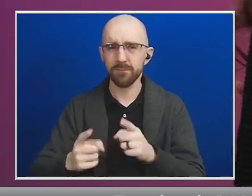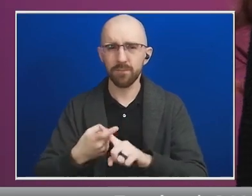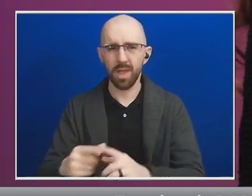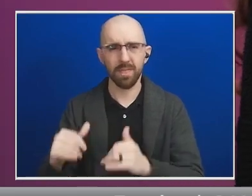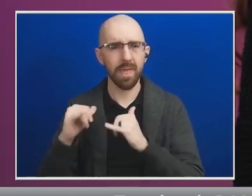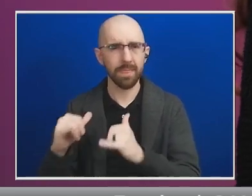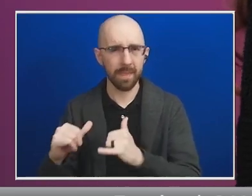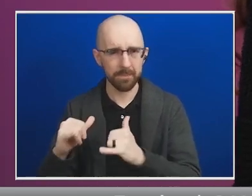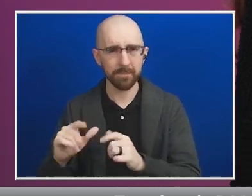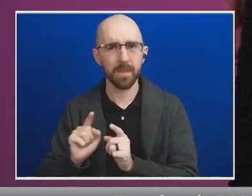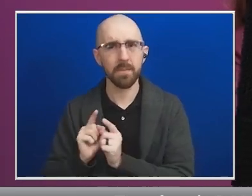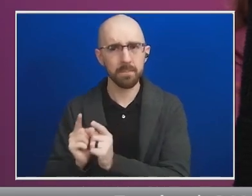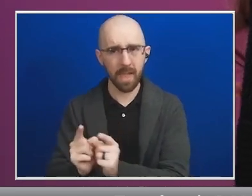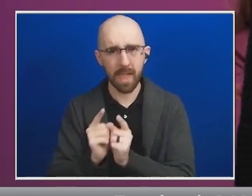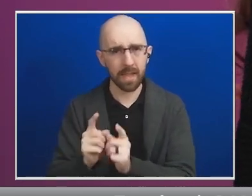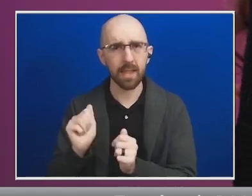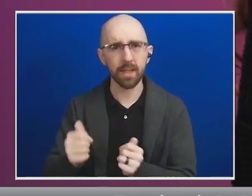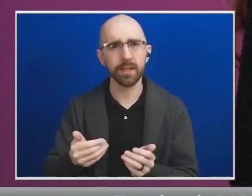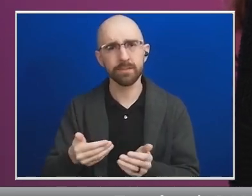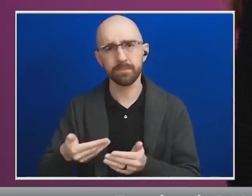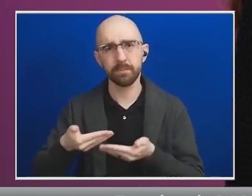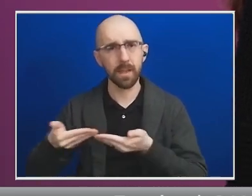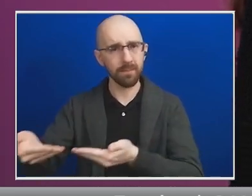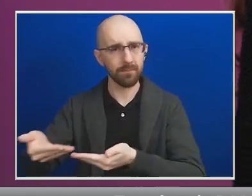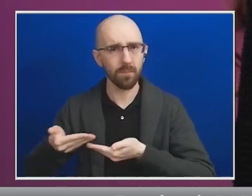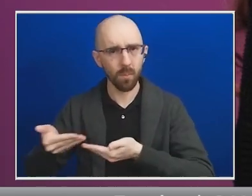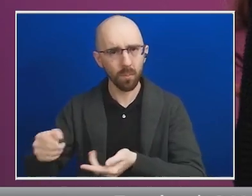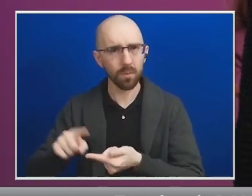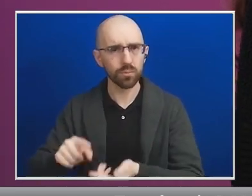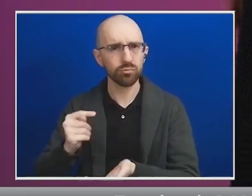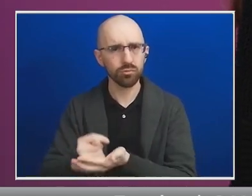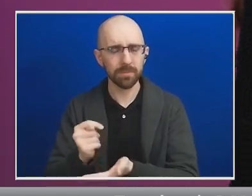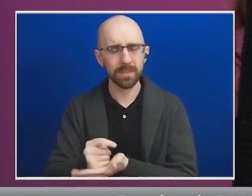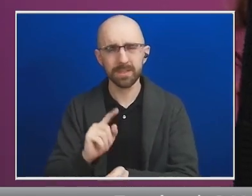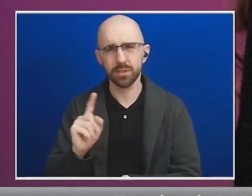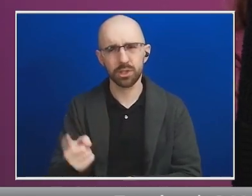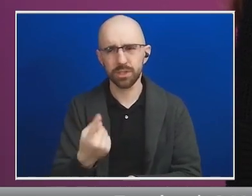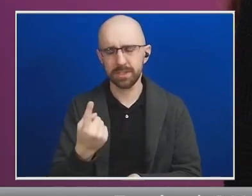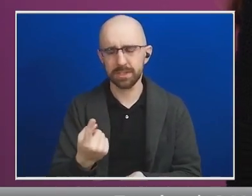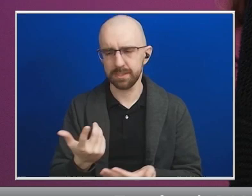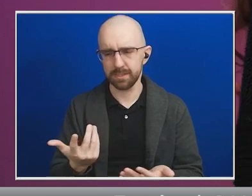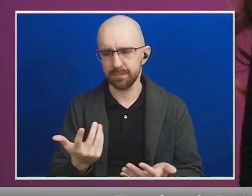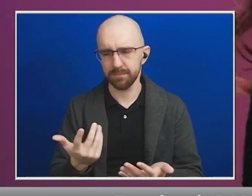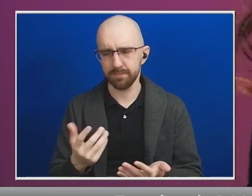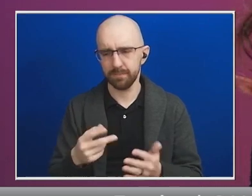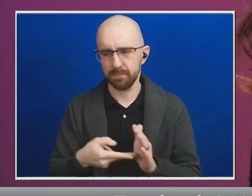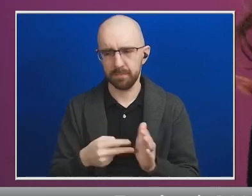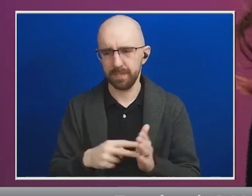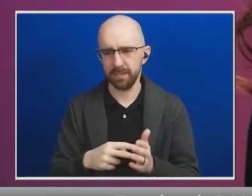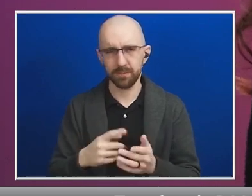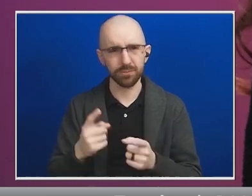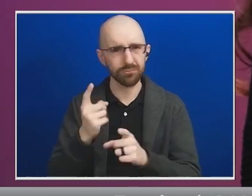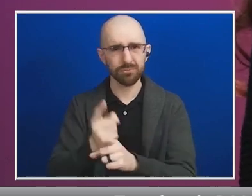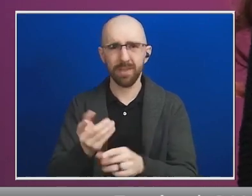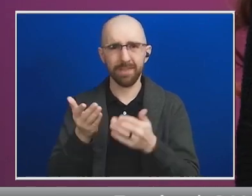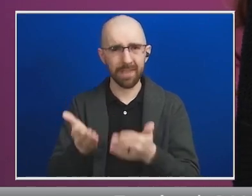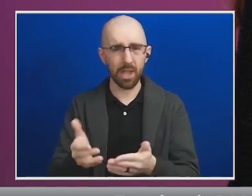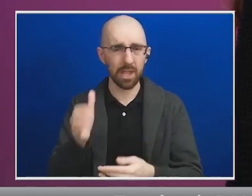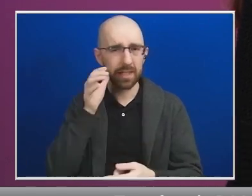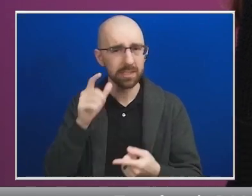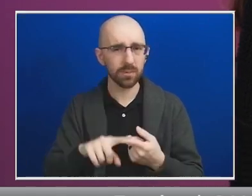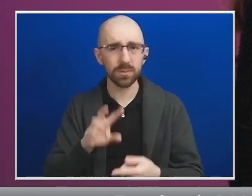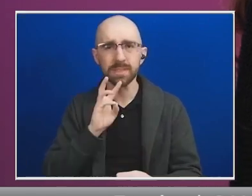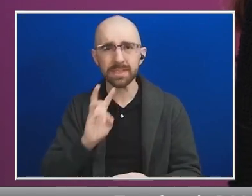that they could take back and forth to treatment, just was, it was just right in front of me, and listening to a 6-year-old little boy